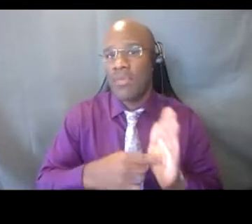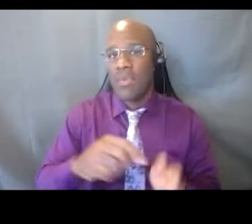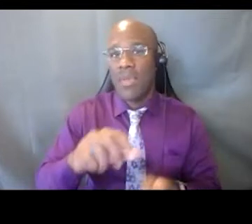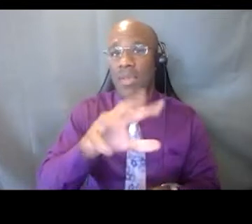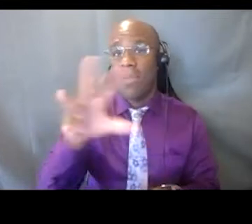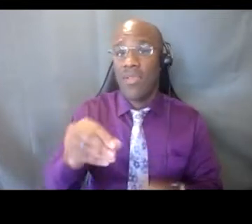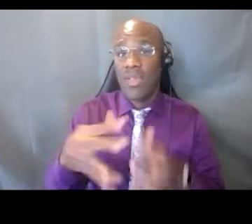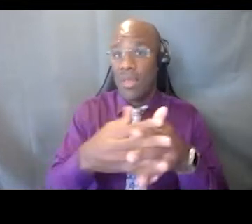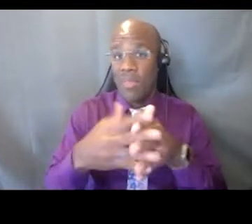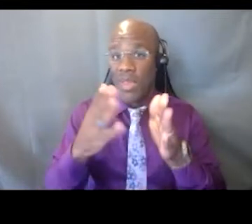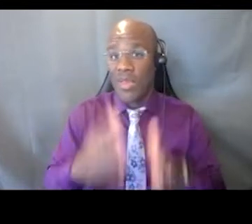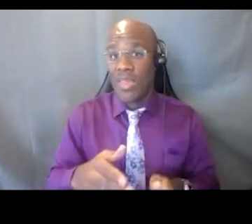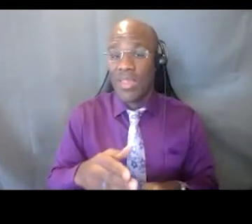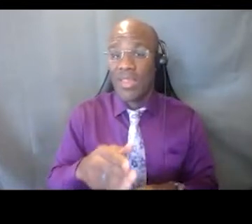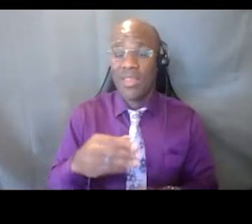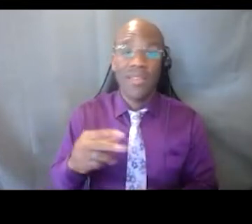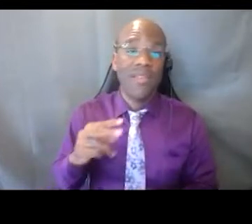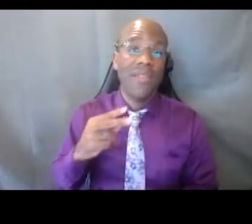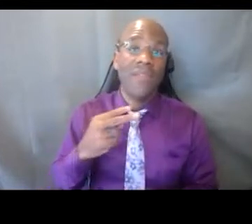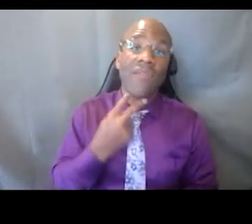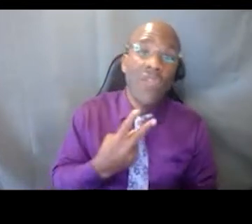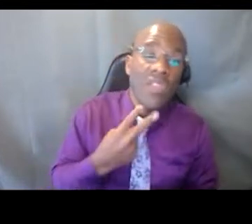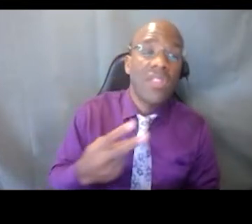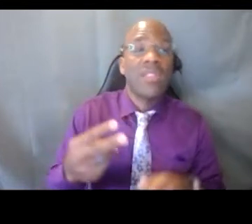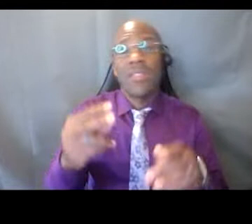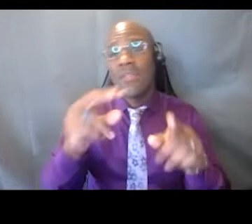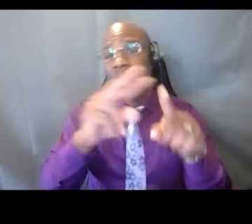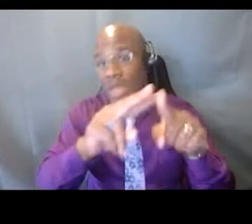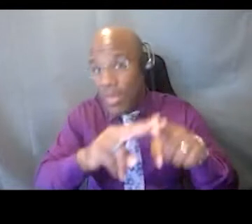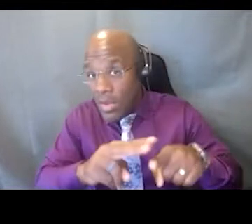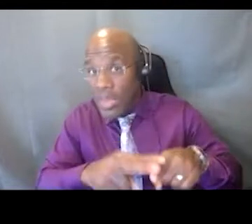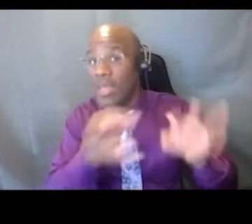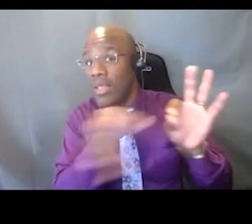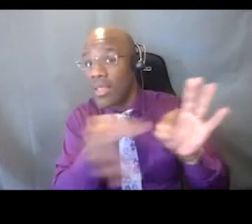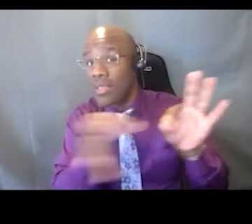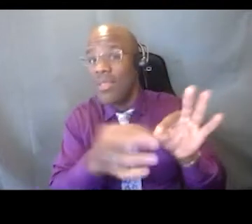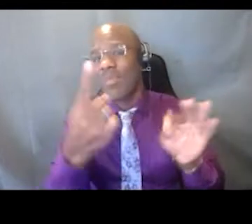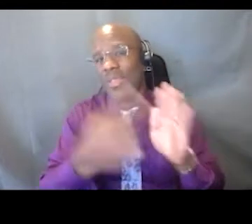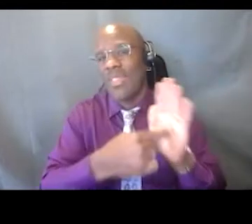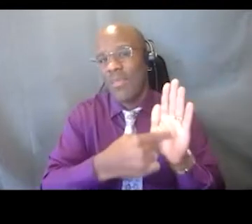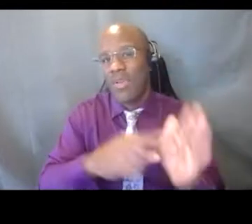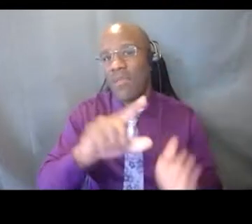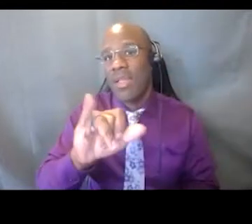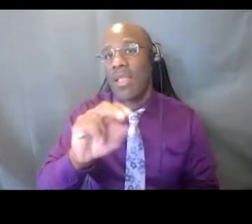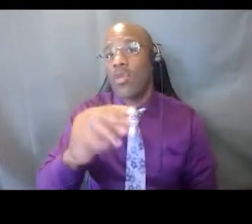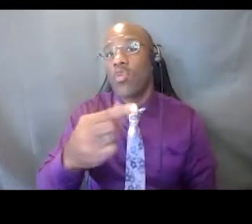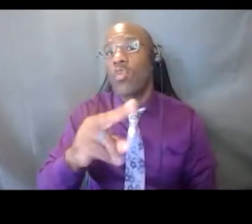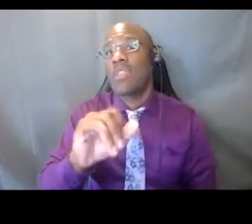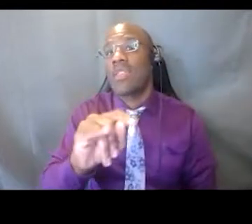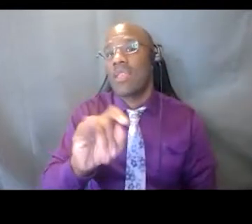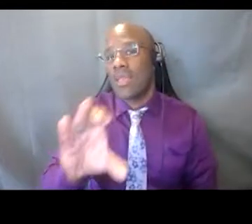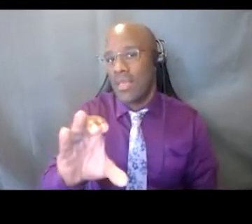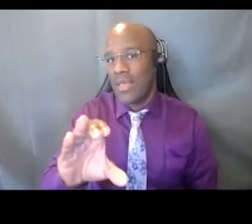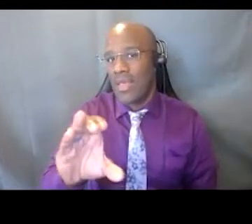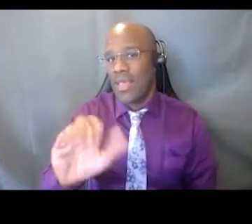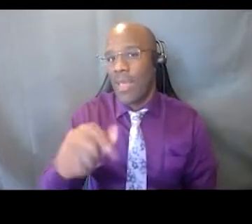another language style that a person with linguistic capital can use. Resistance capital